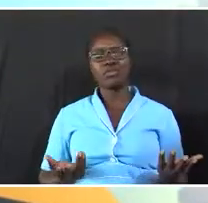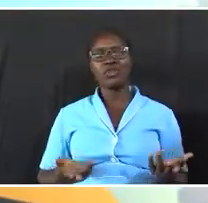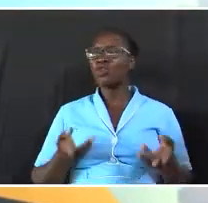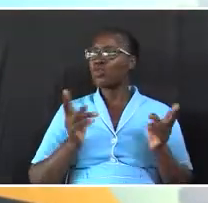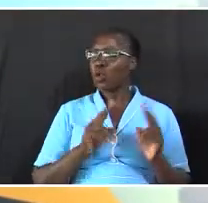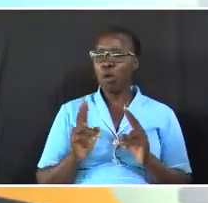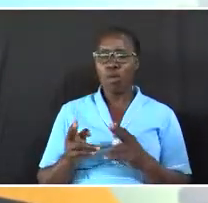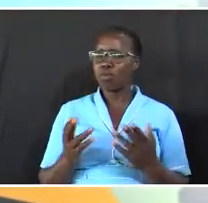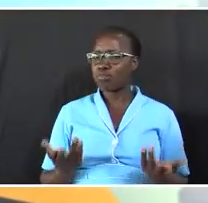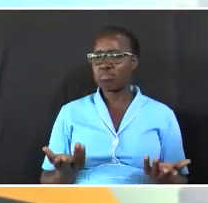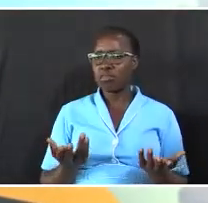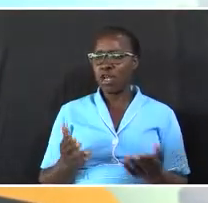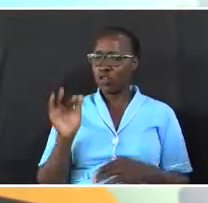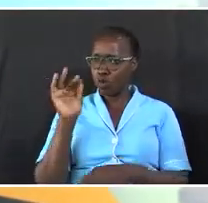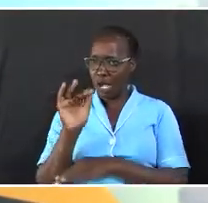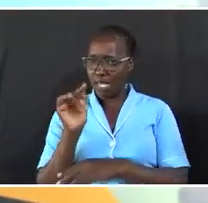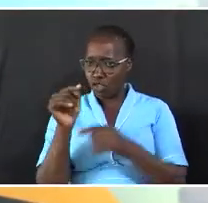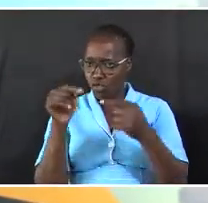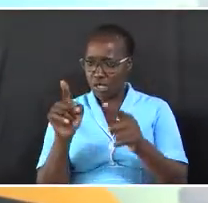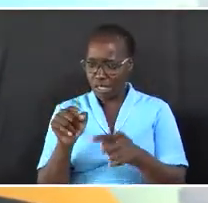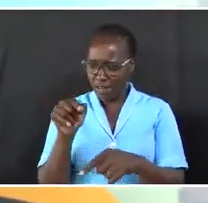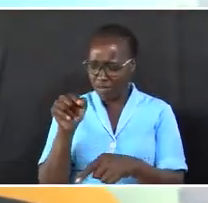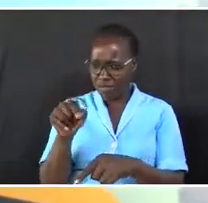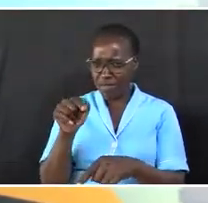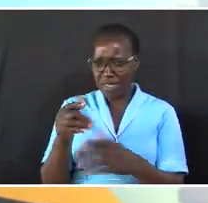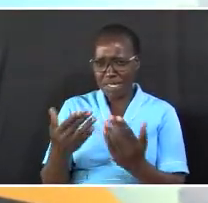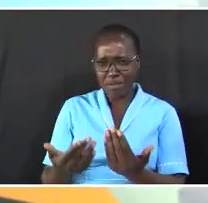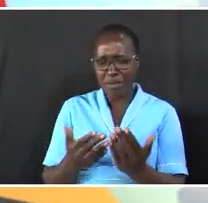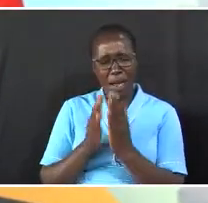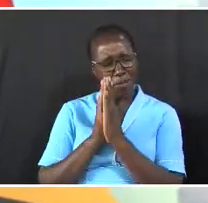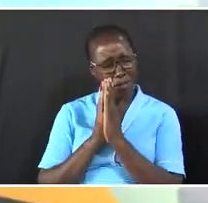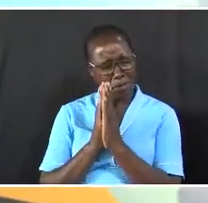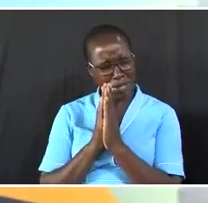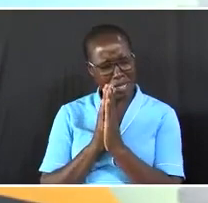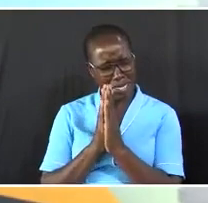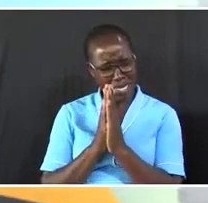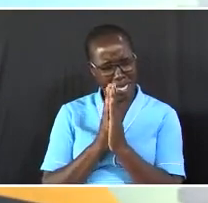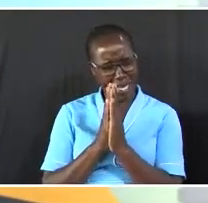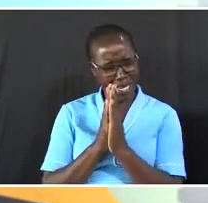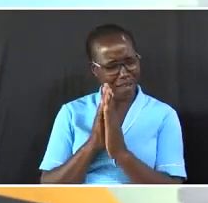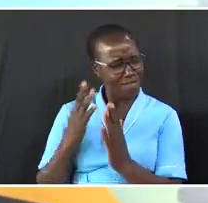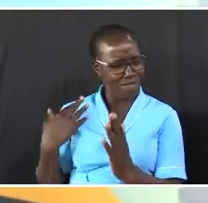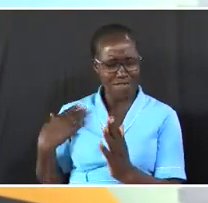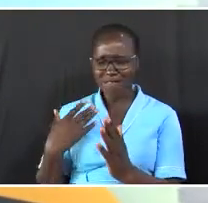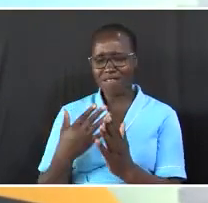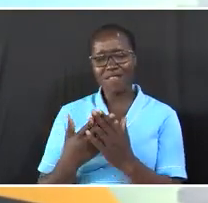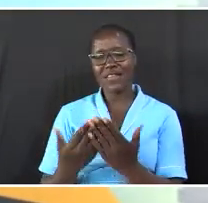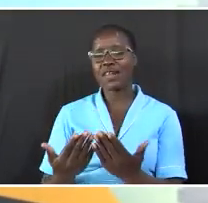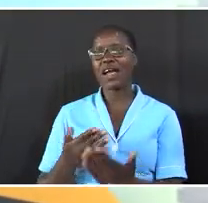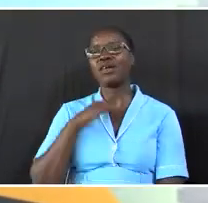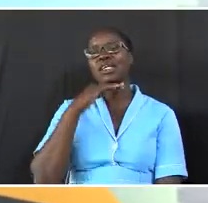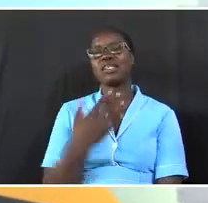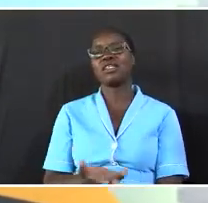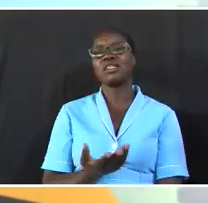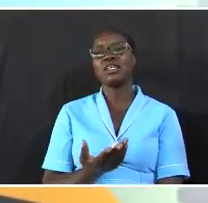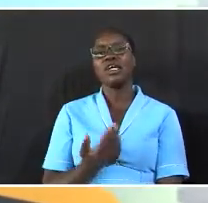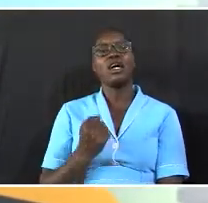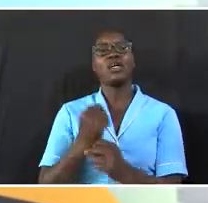is very normal to ask yourself that this child I have been praying for all this time has now died. What should I